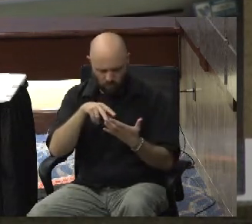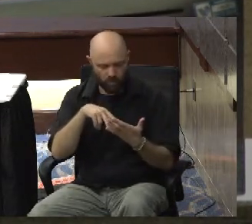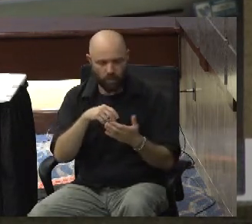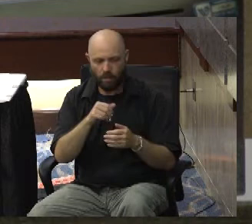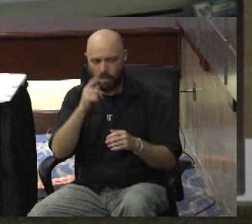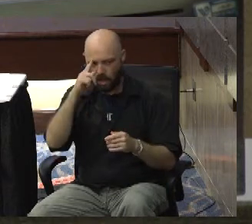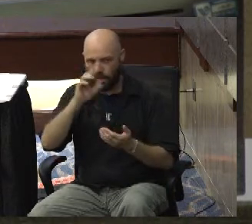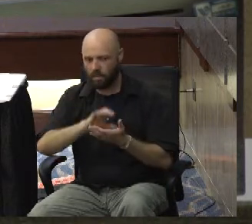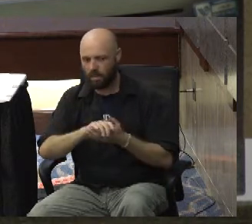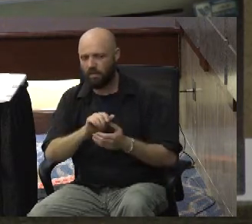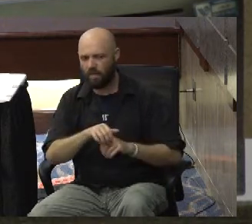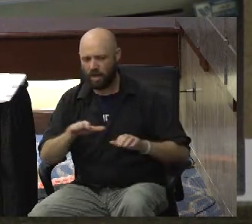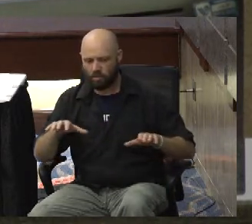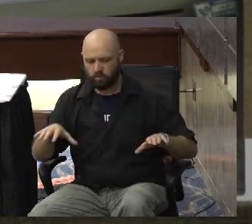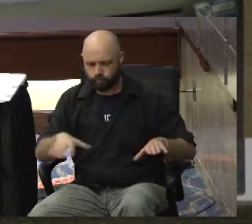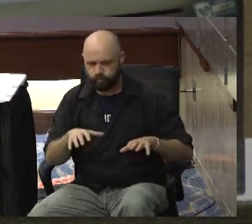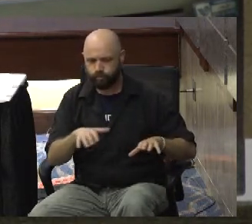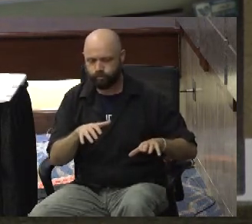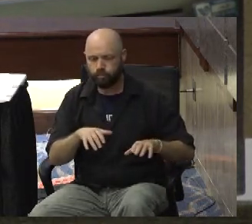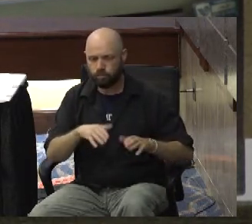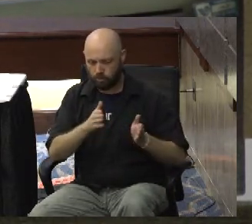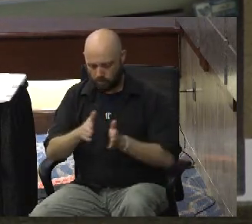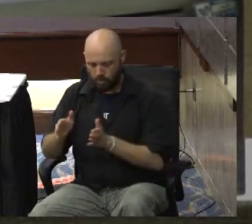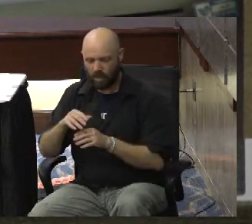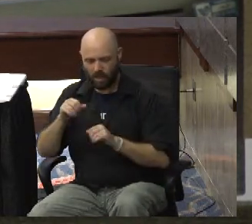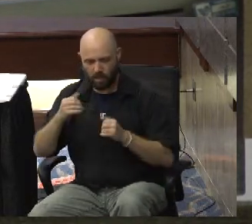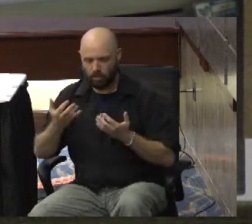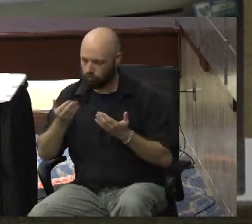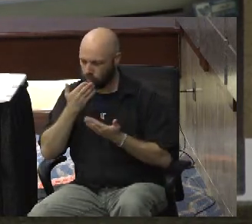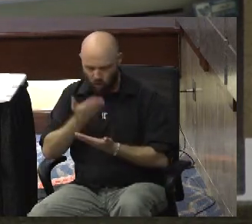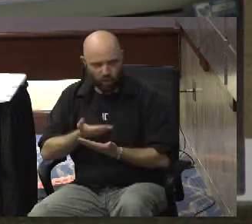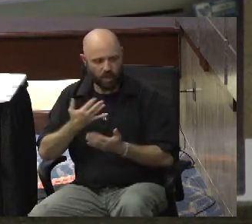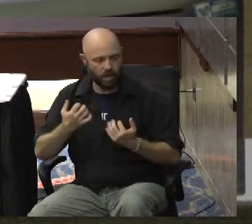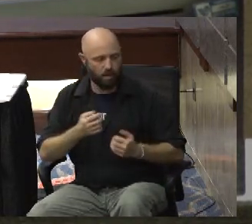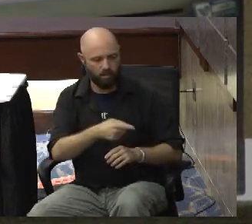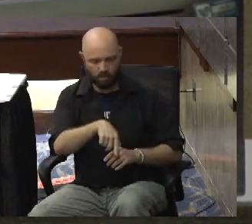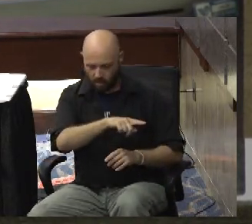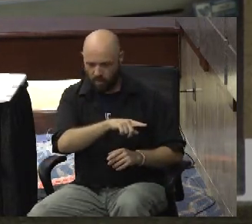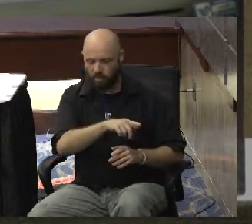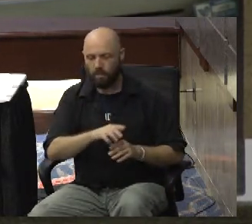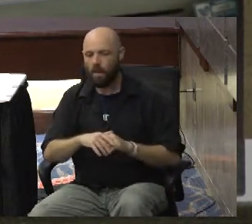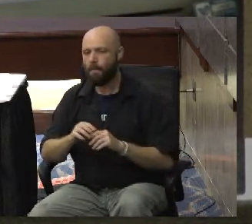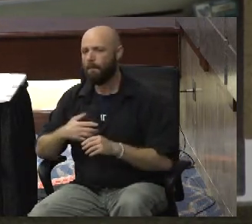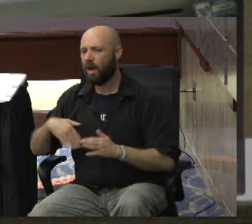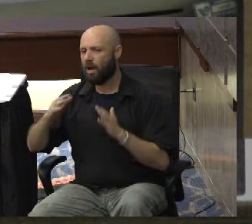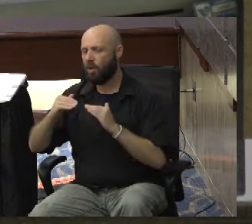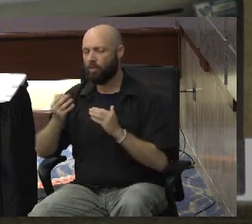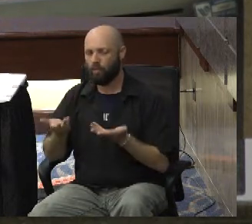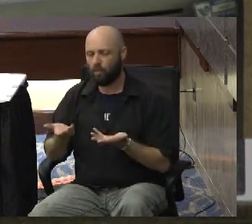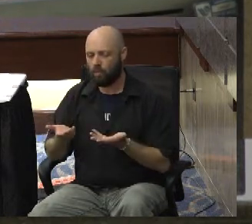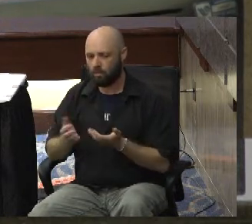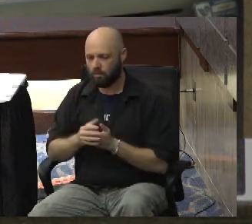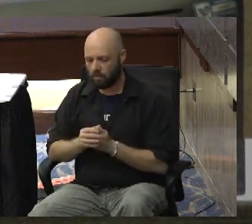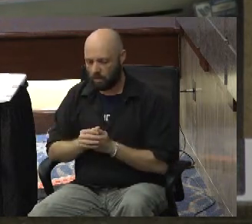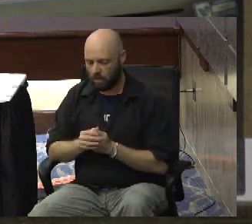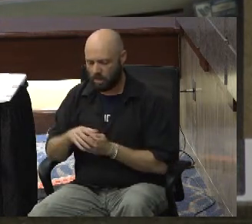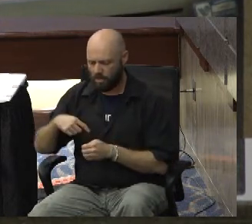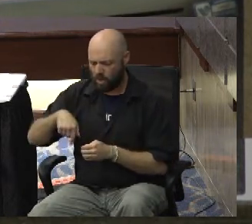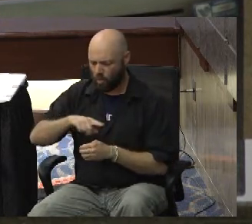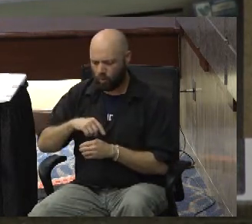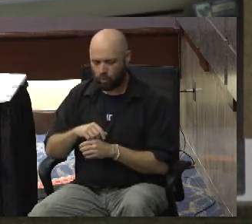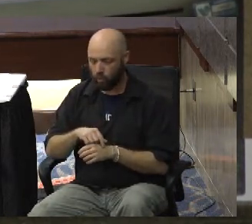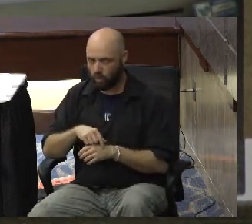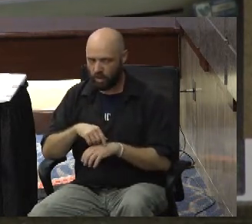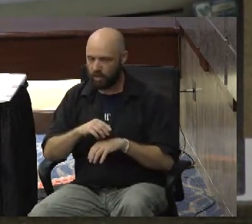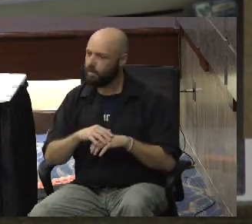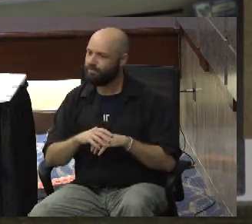I think I've been moved by some of the commentary that has come up, and my hope is that we can hold Mars accountable to